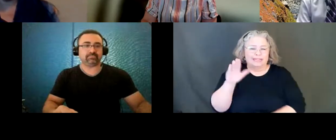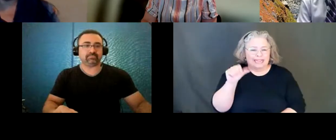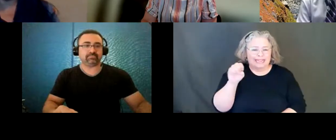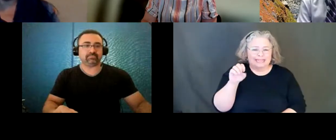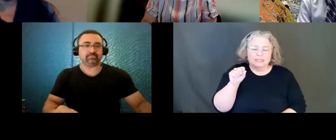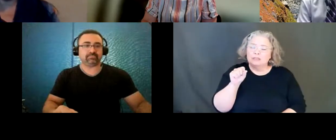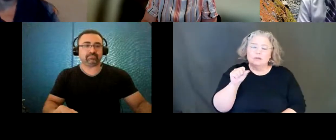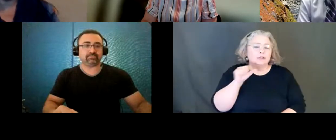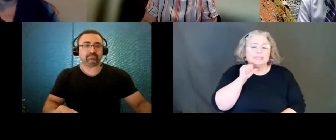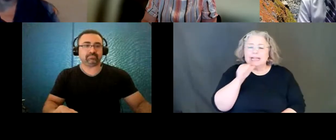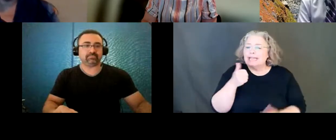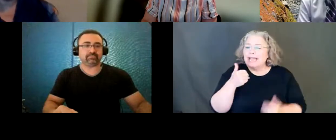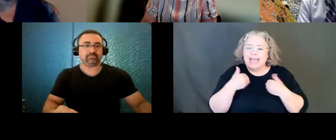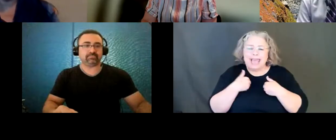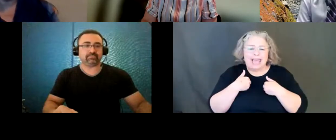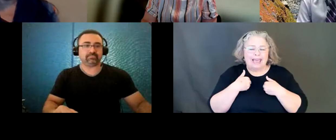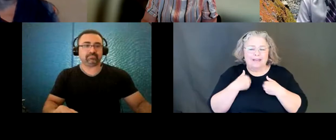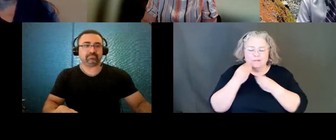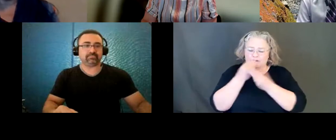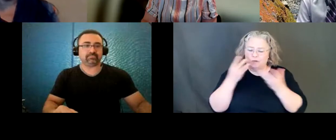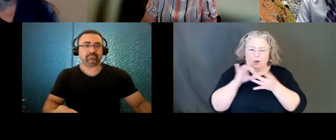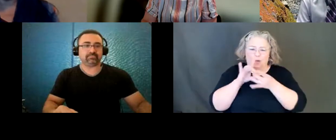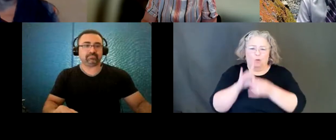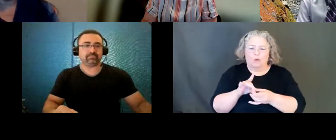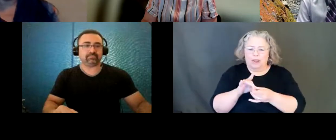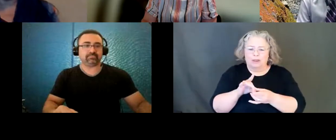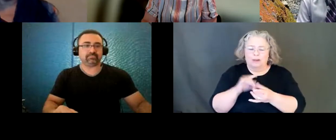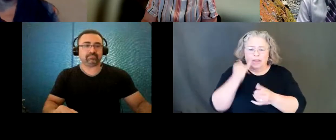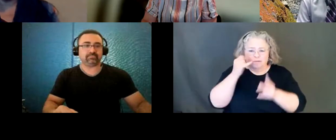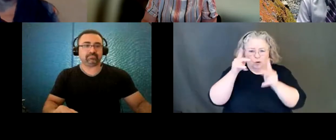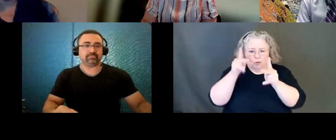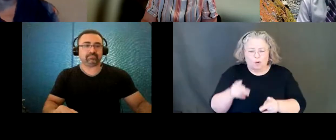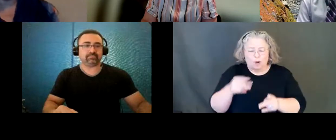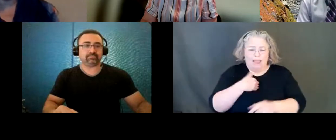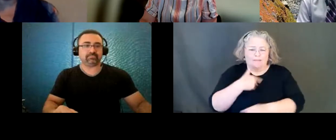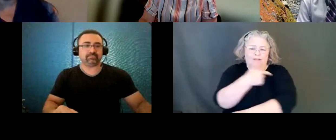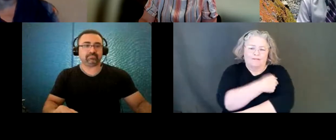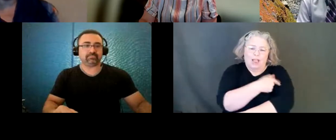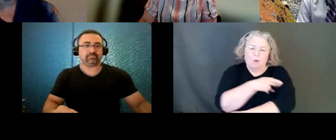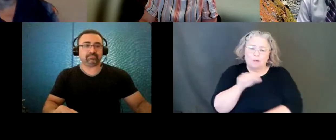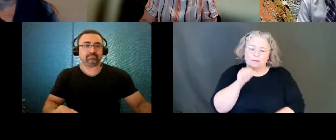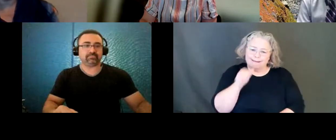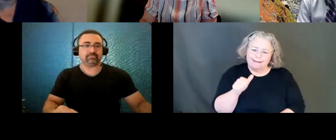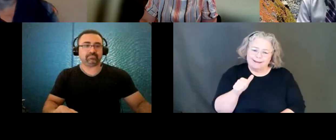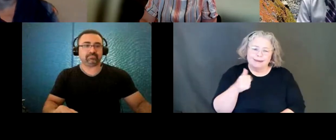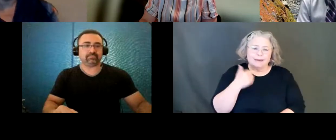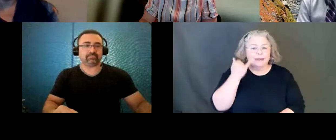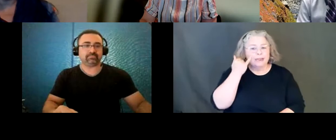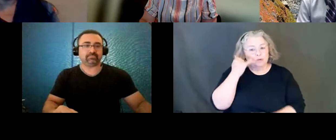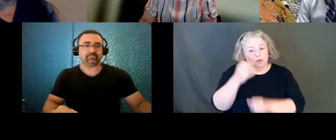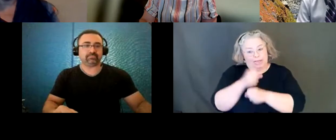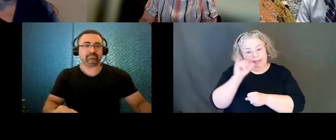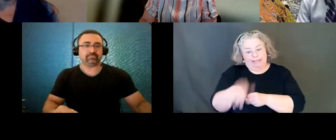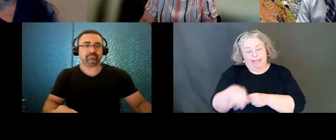not have information on vaccination. So in order to get that information, we either have to